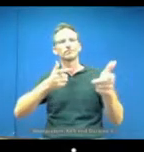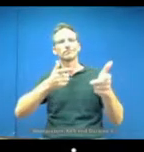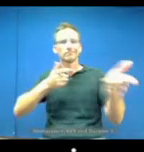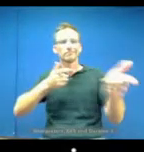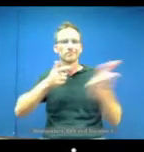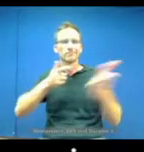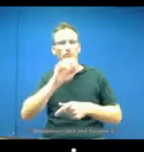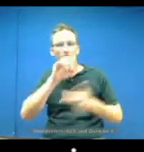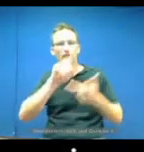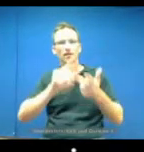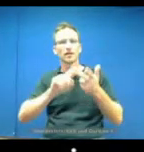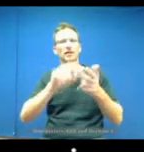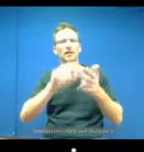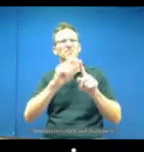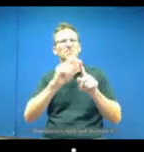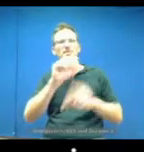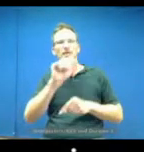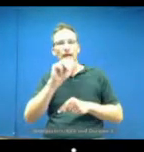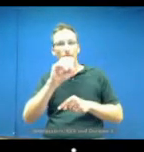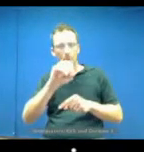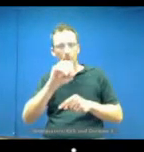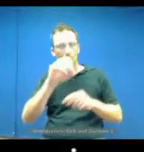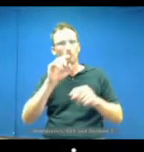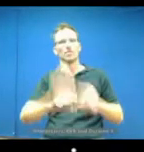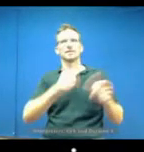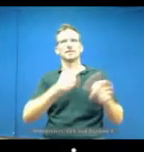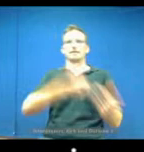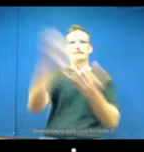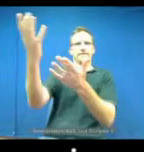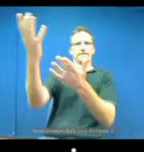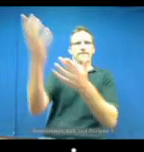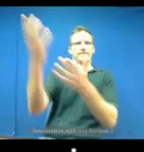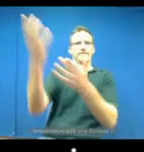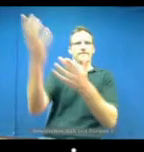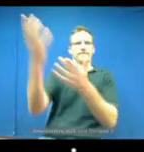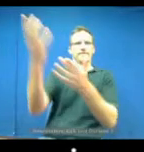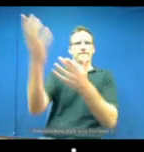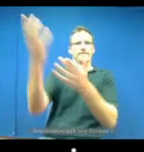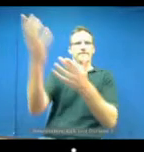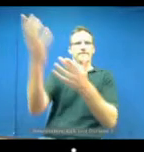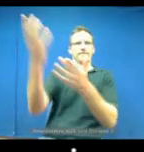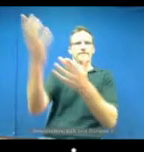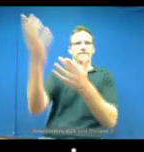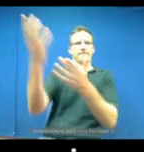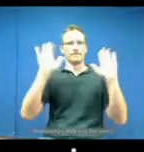They might also require them to go to a batterers treatment program.